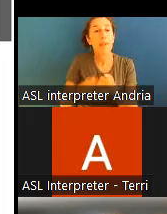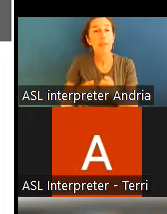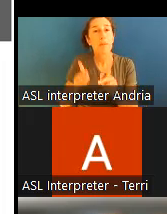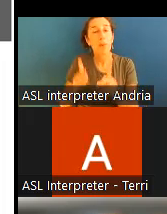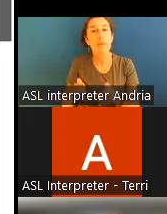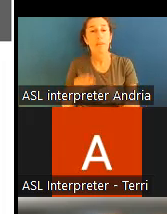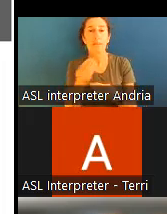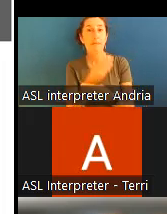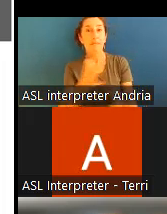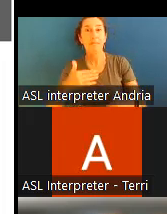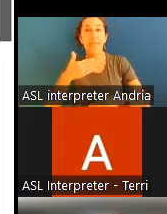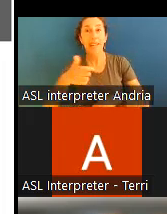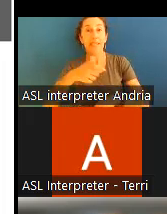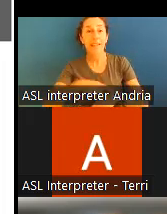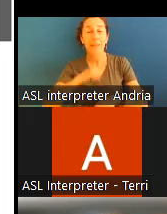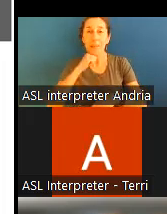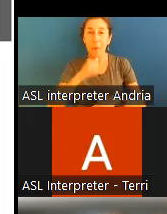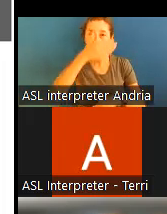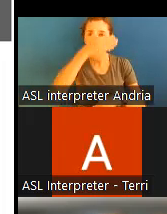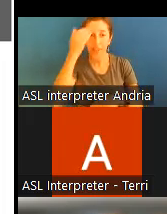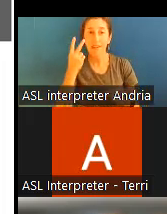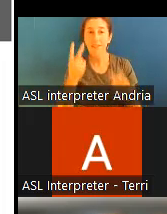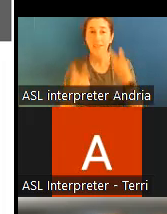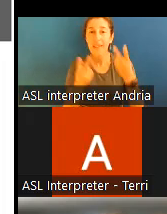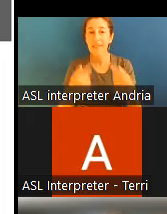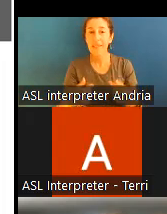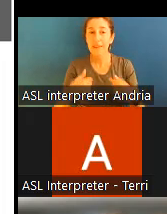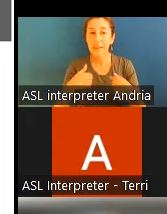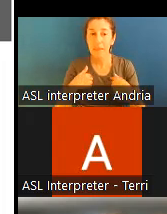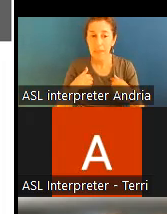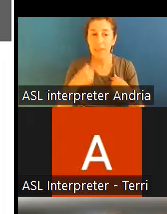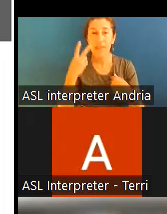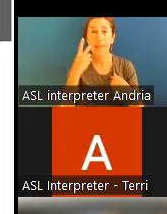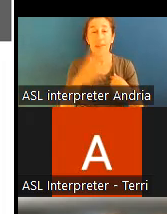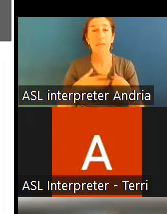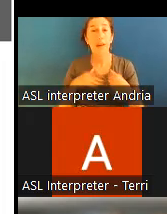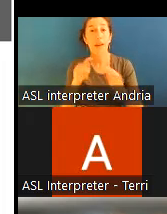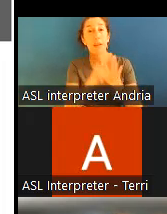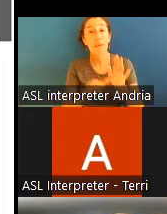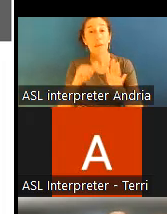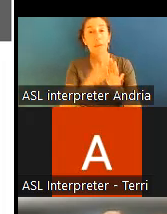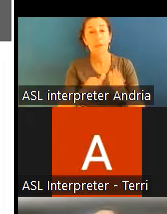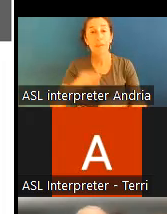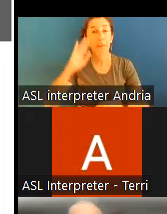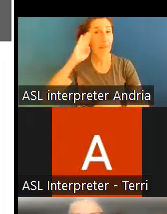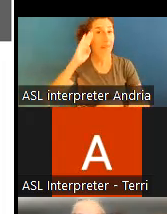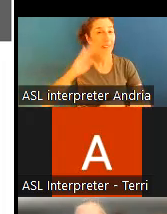time, don't forget to visit me at amaze.org or go to my YouTube channel to watch more. Bye!